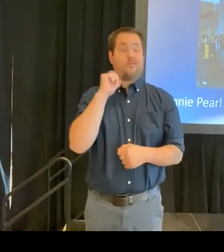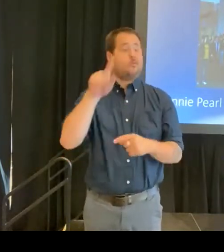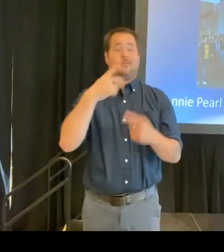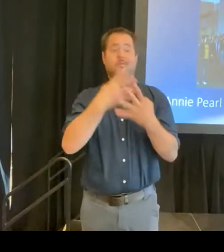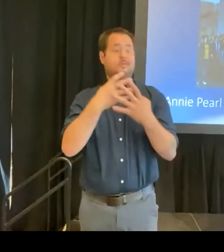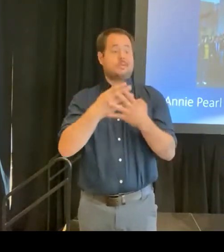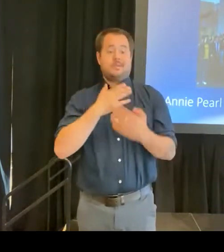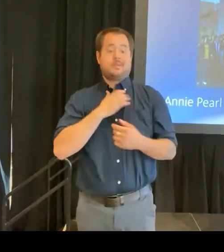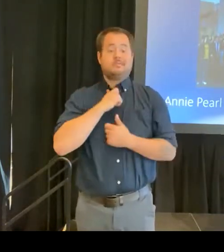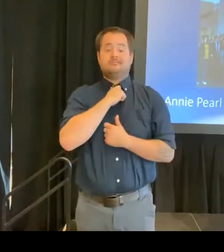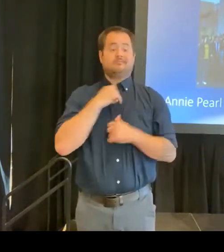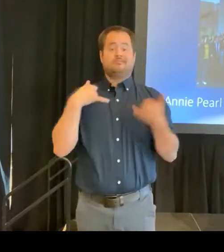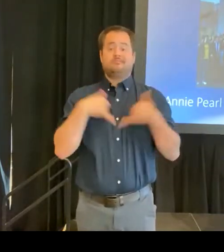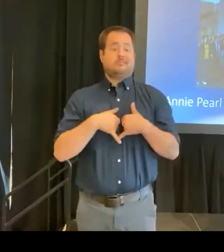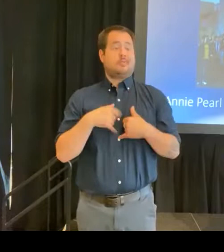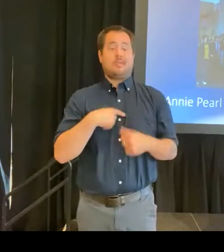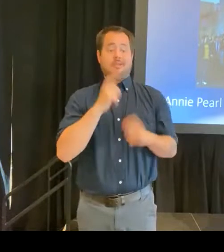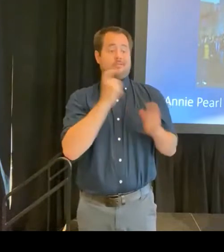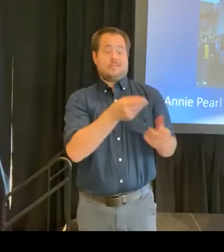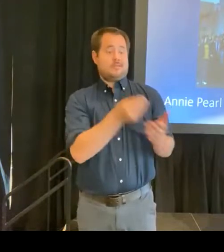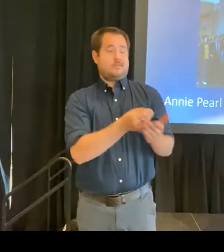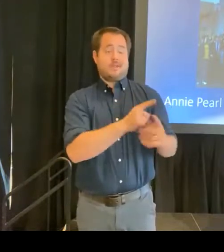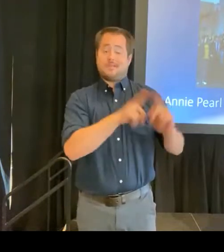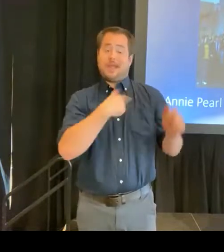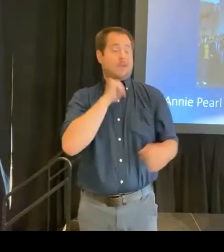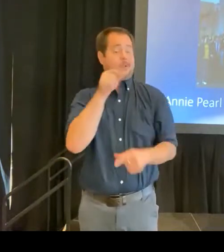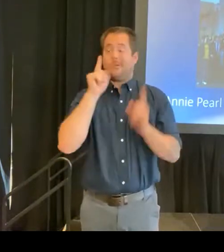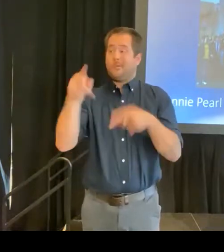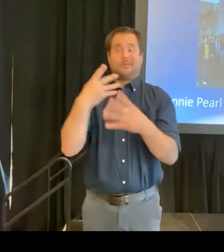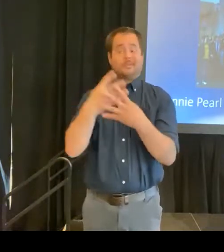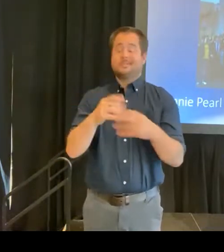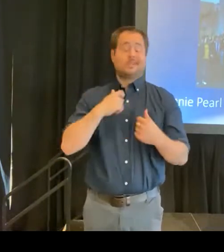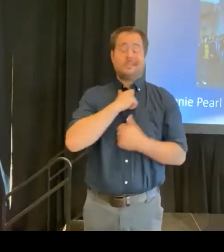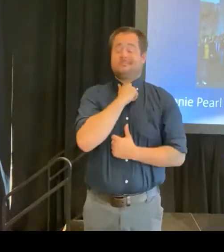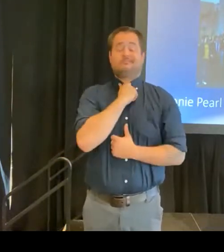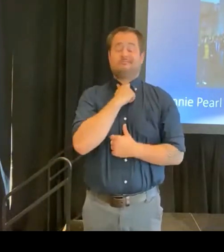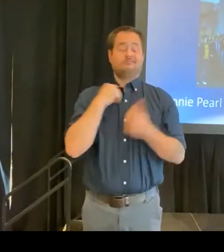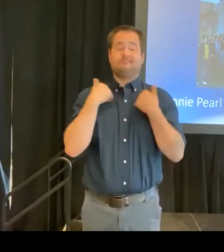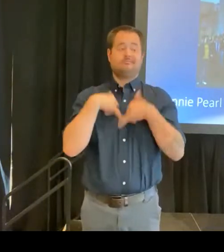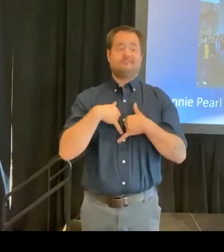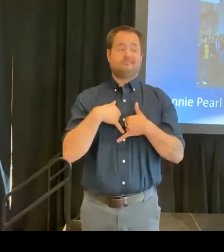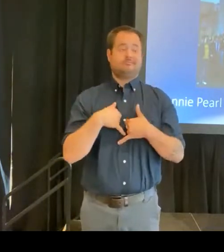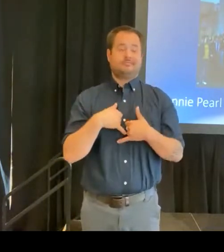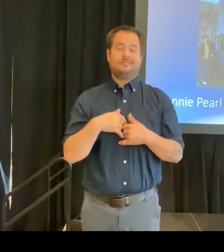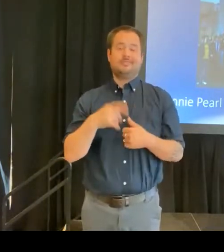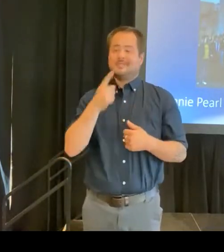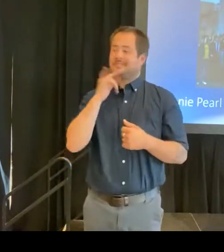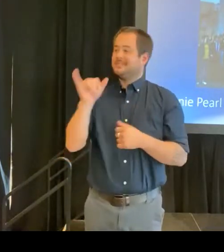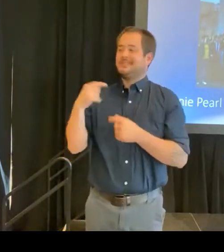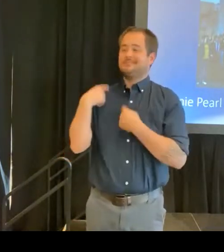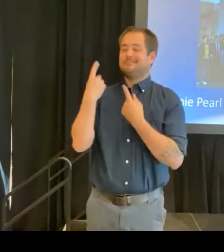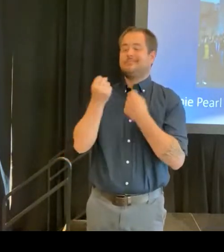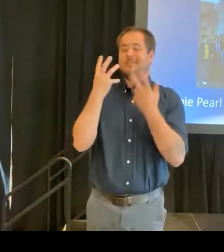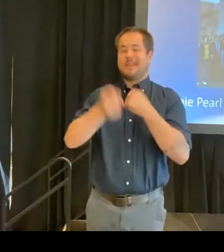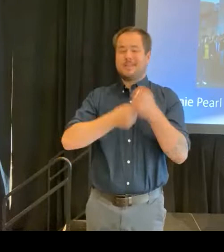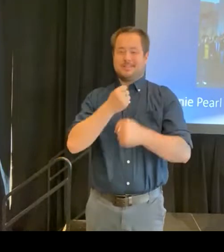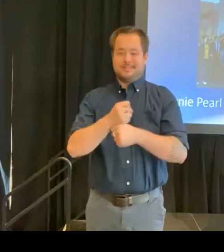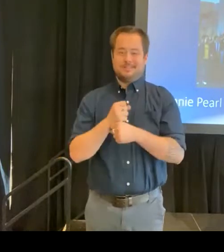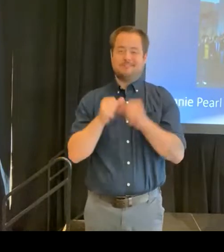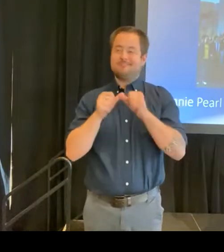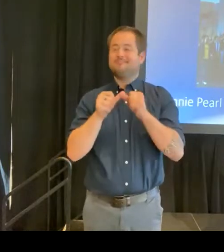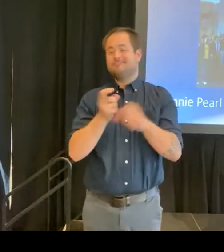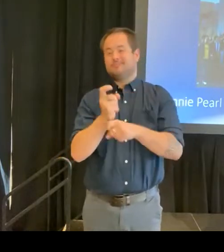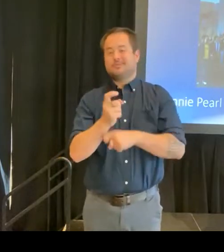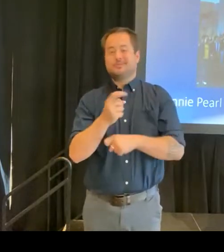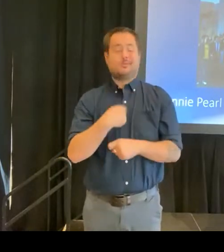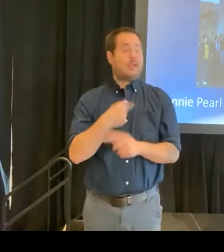"I'll give y'all some money, but I ain't going to jail in my suit and tie anymore." And he said that for years. He's trying to die, but he said, matter of fact, when I